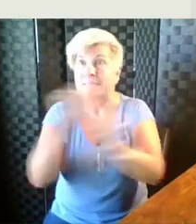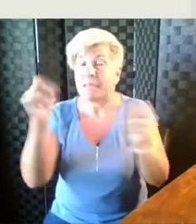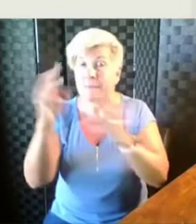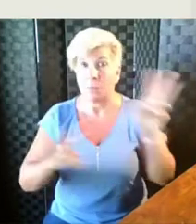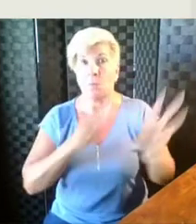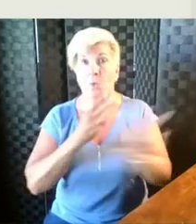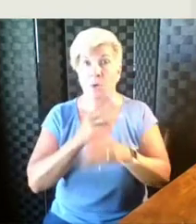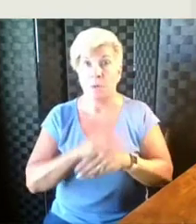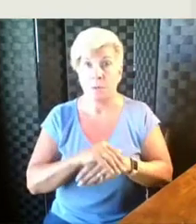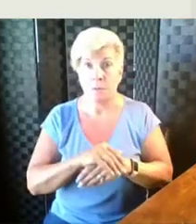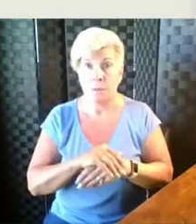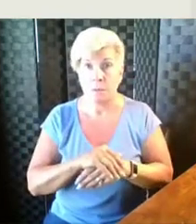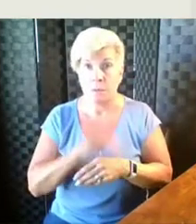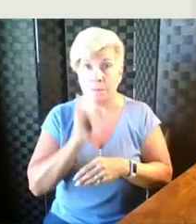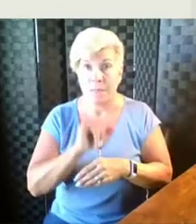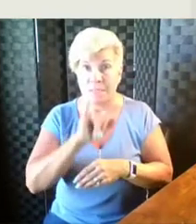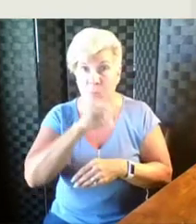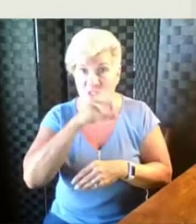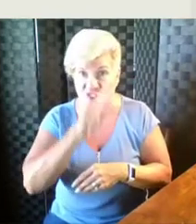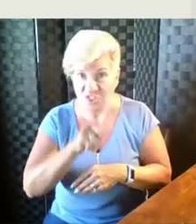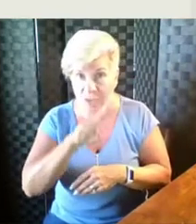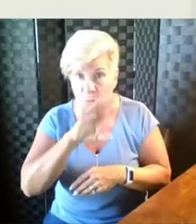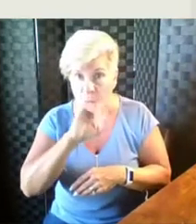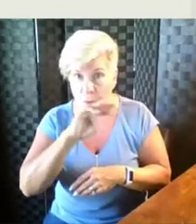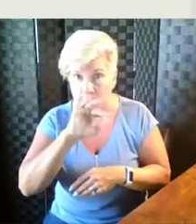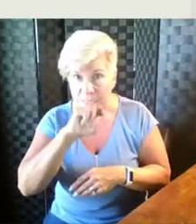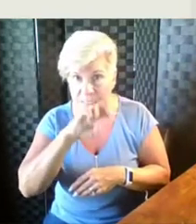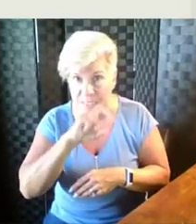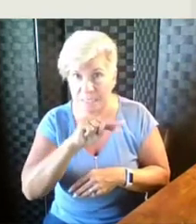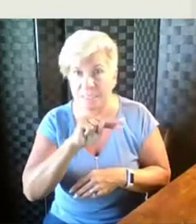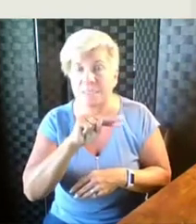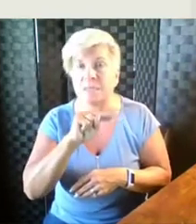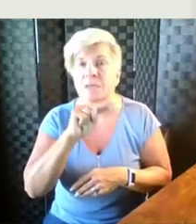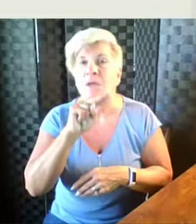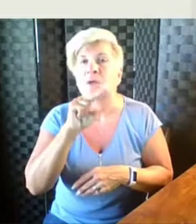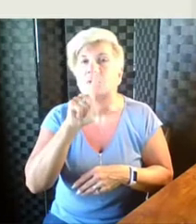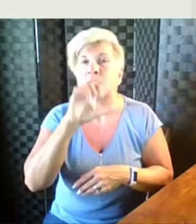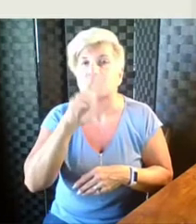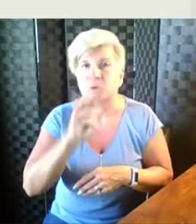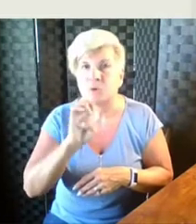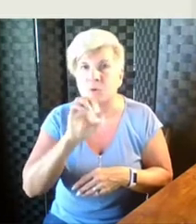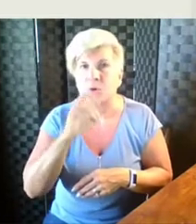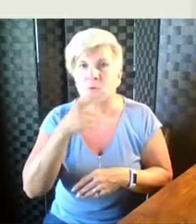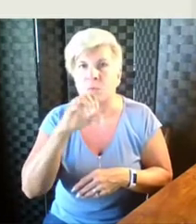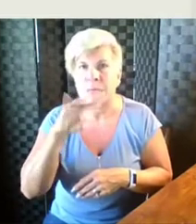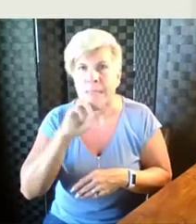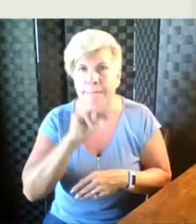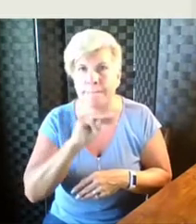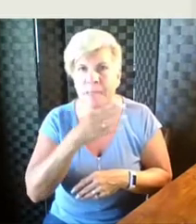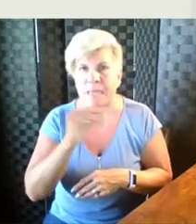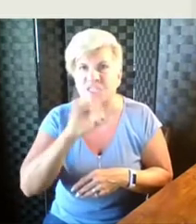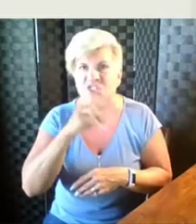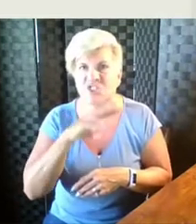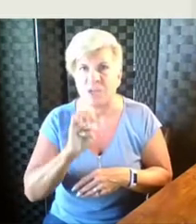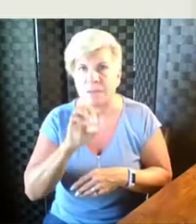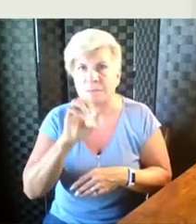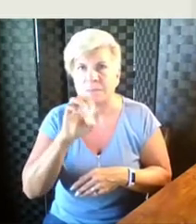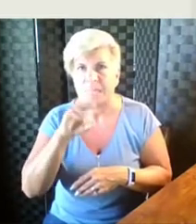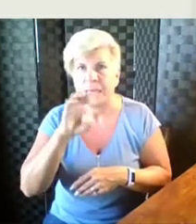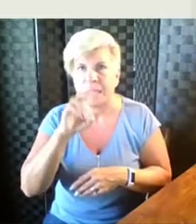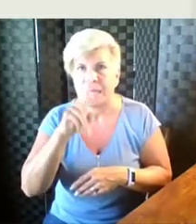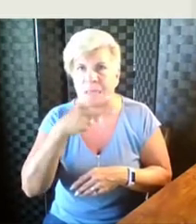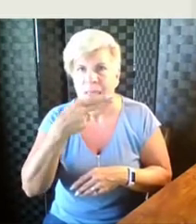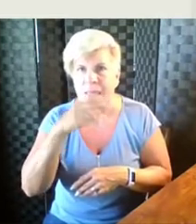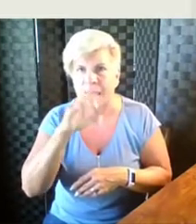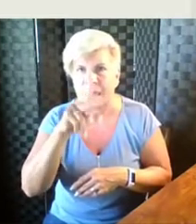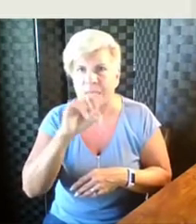world. That's what Jack Robinson, Luke Graham, and James Heckscher believe. They are graduating